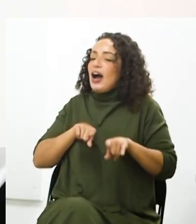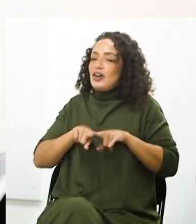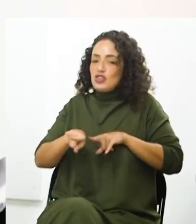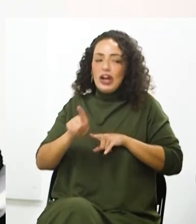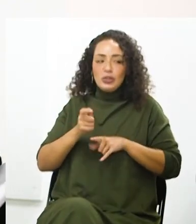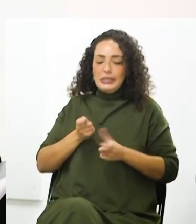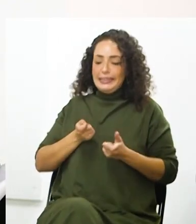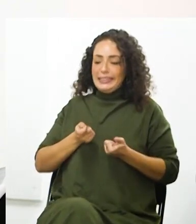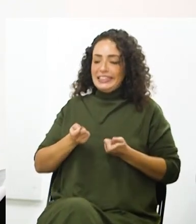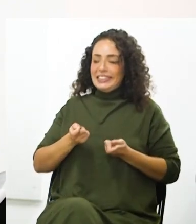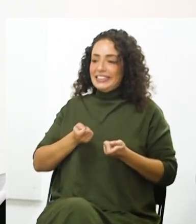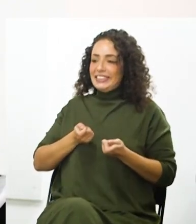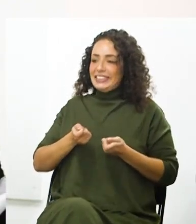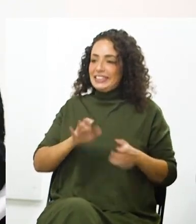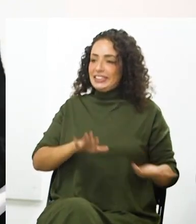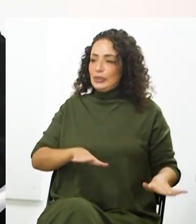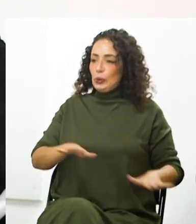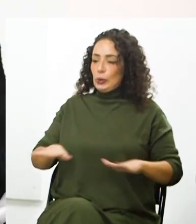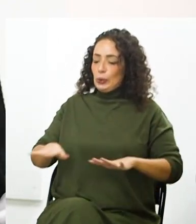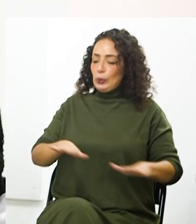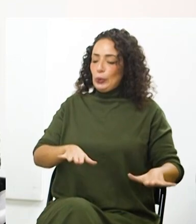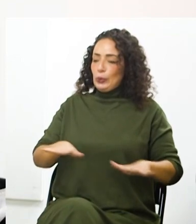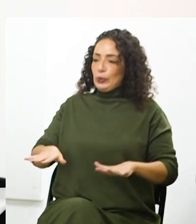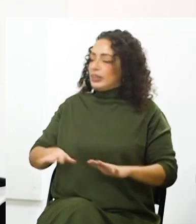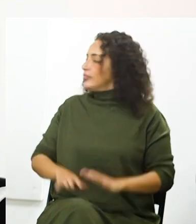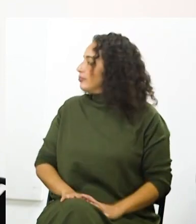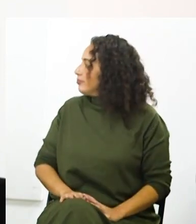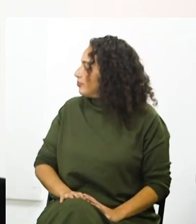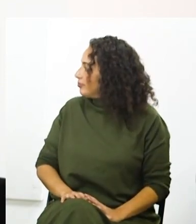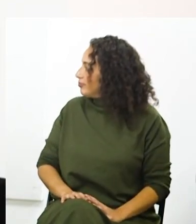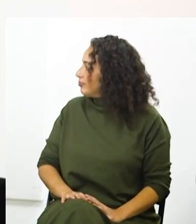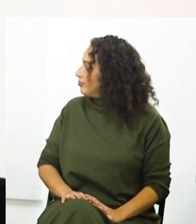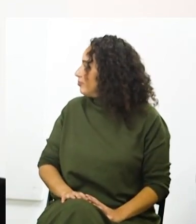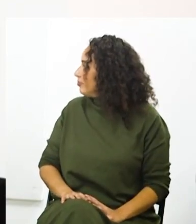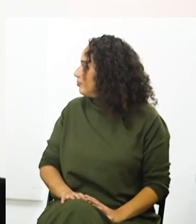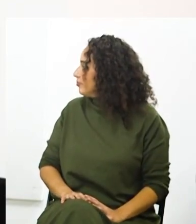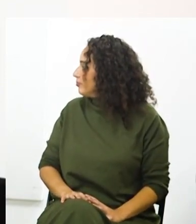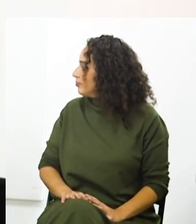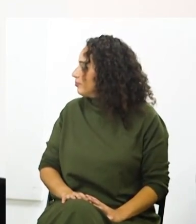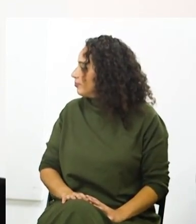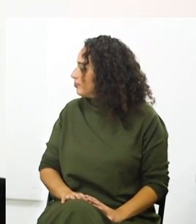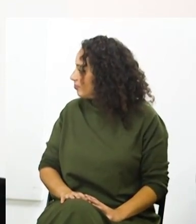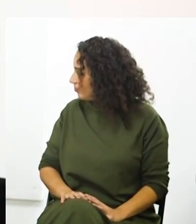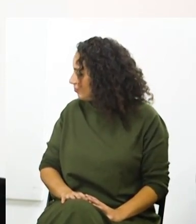do my best to take time and talk about my practice.